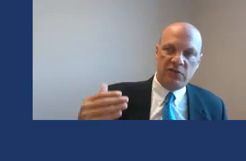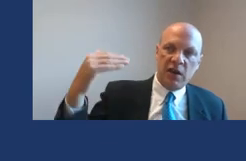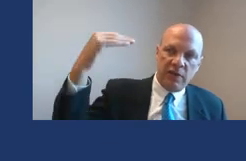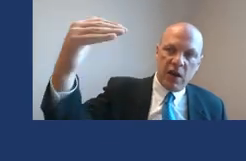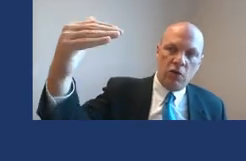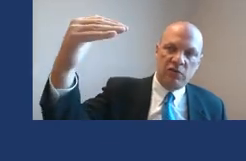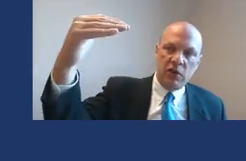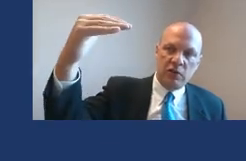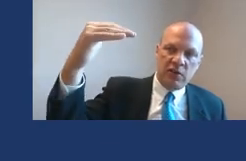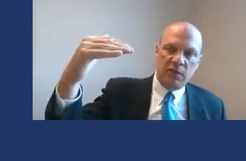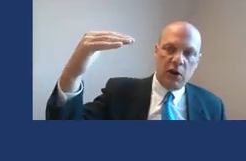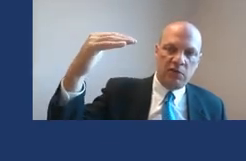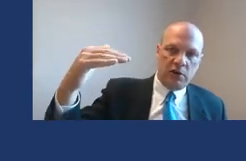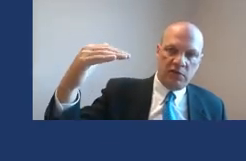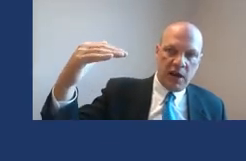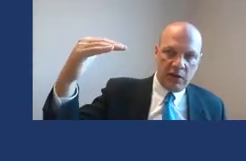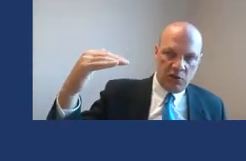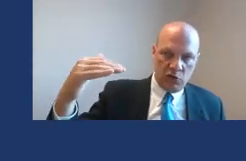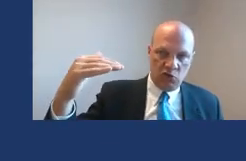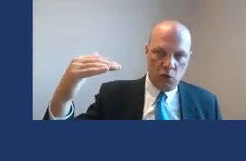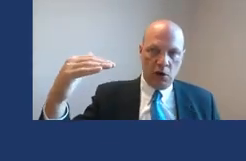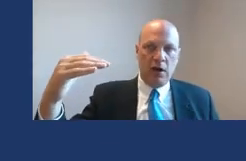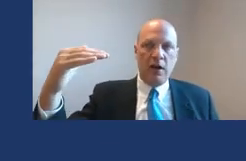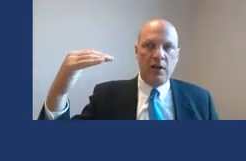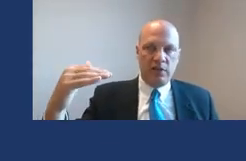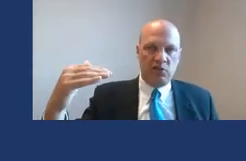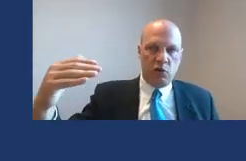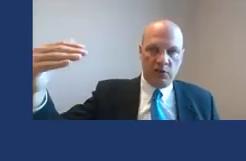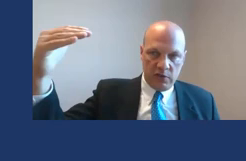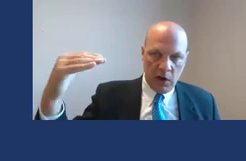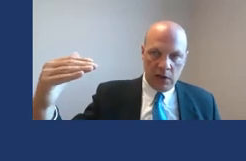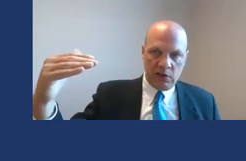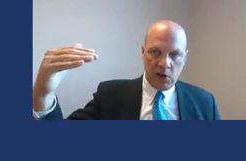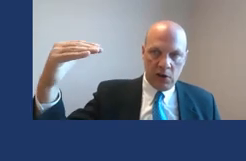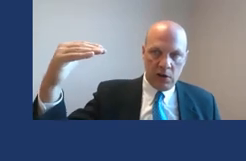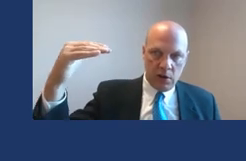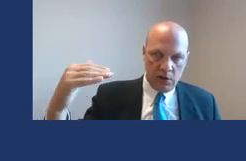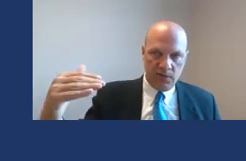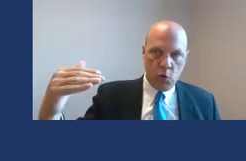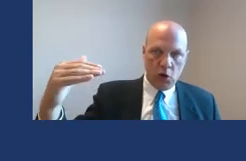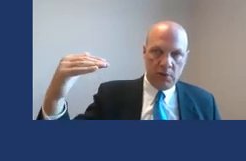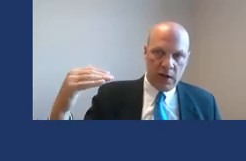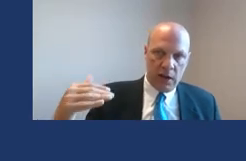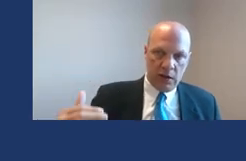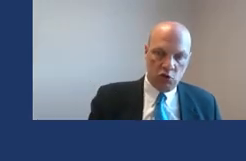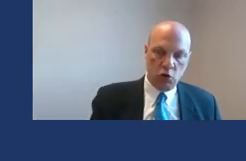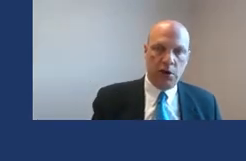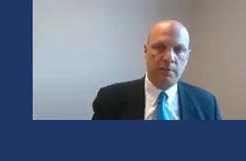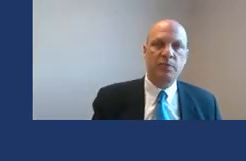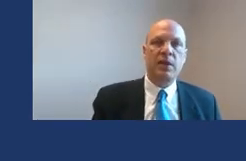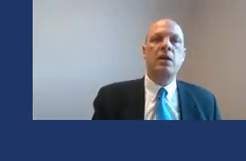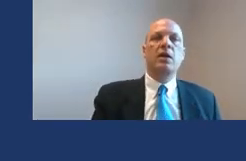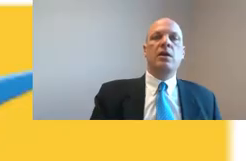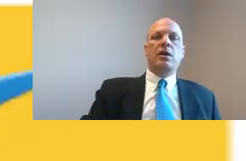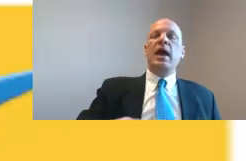is this. Those safeguards are designed to ensure that this choice is voluntary, informed, and